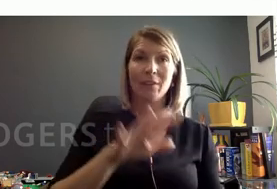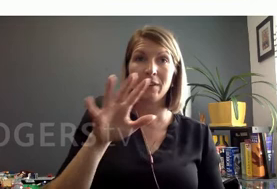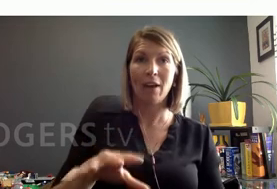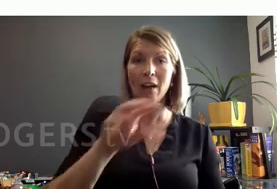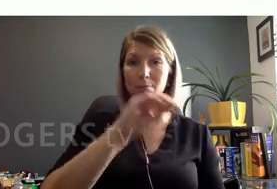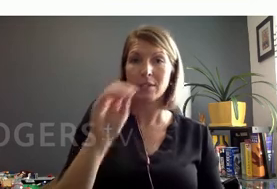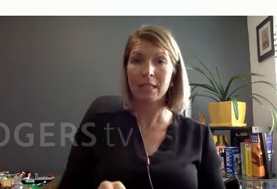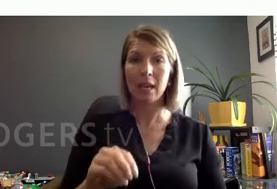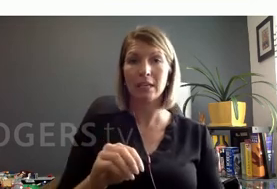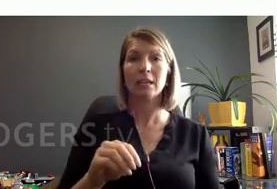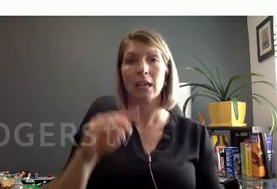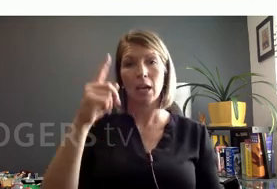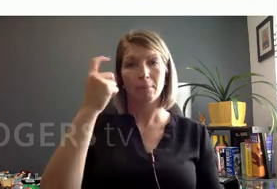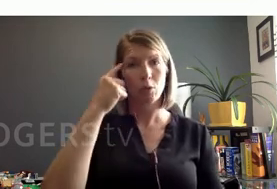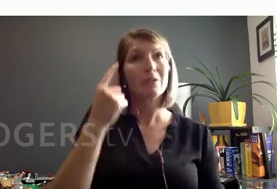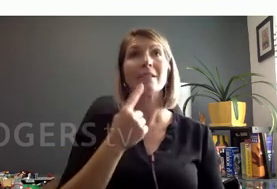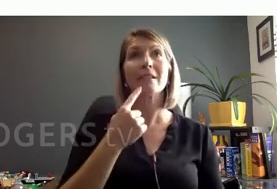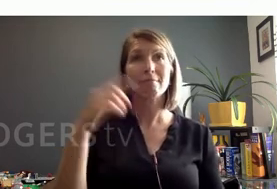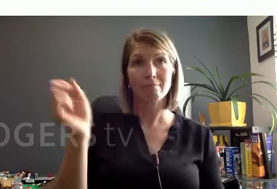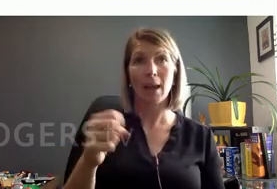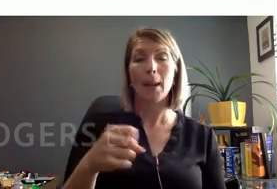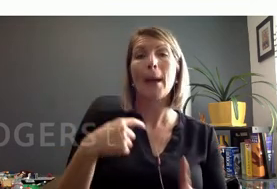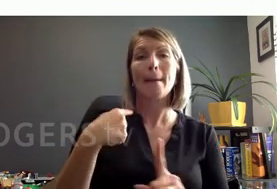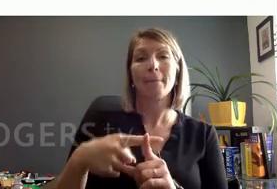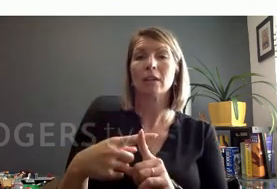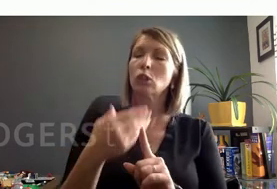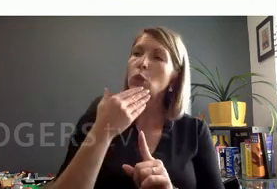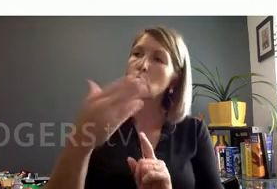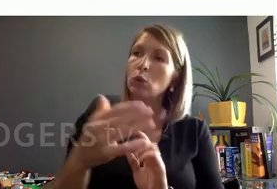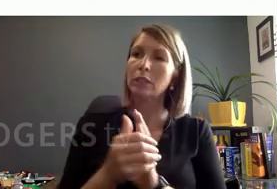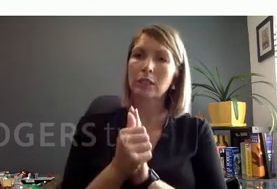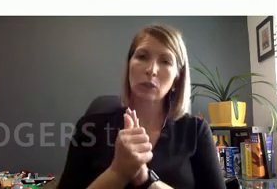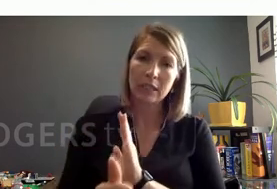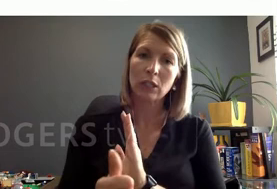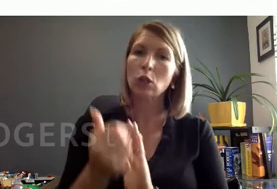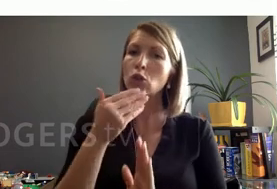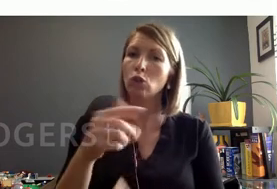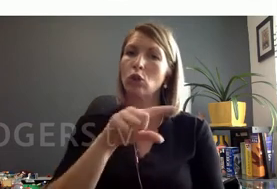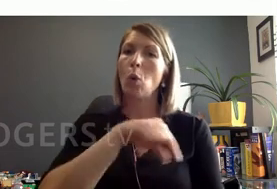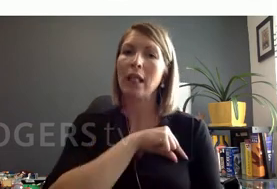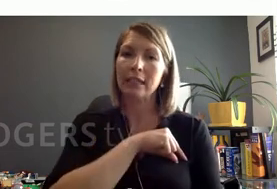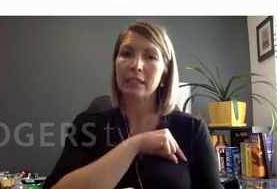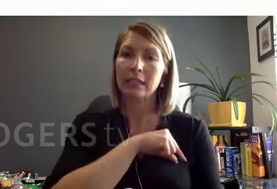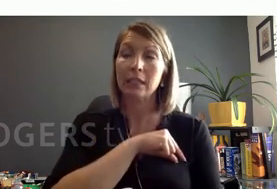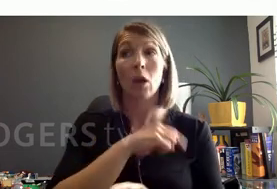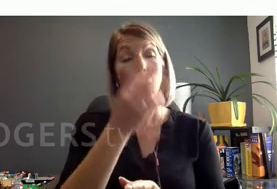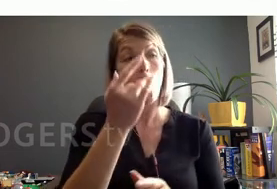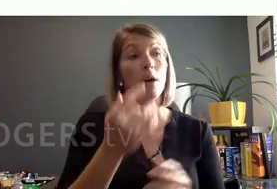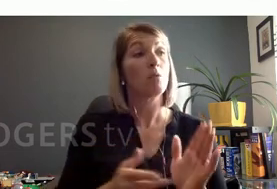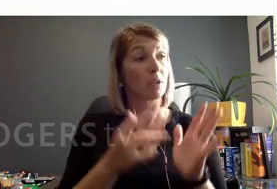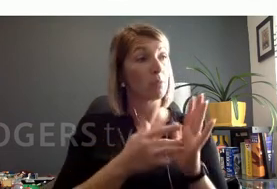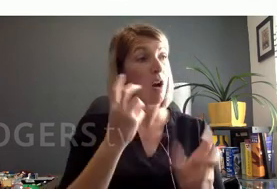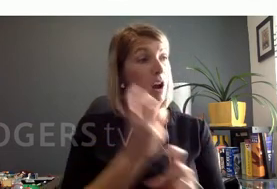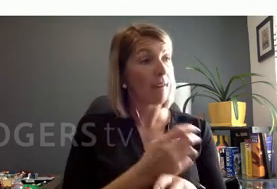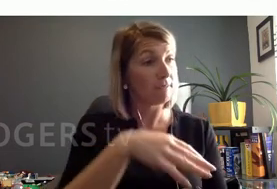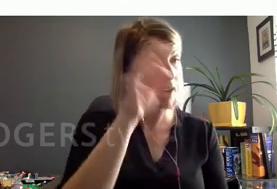okay, followed by strong qualification and skills, sometimes very hard to find skills, right? And willingness